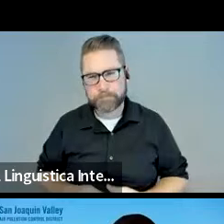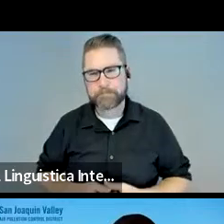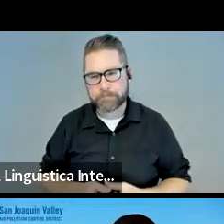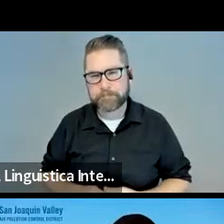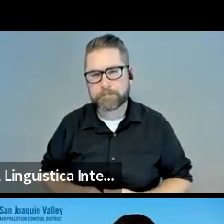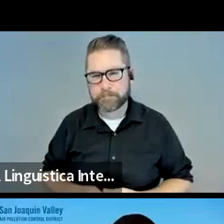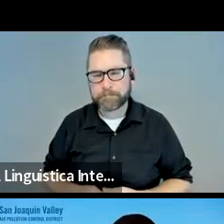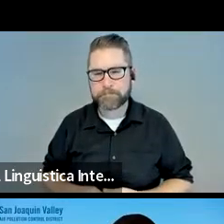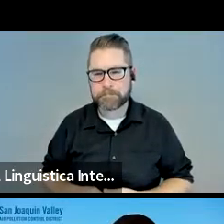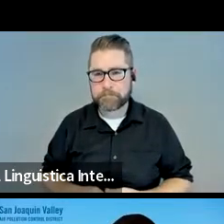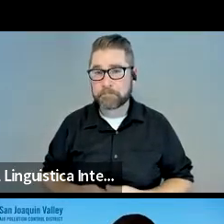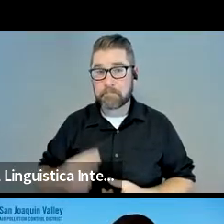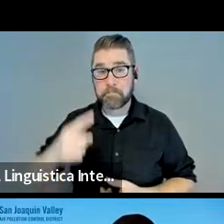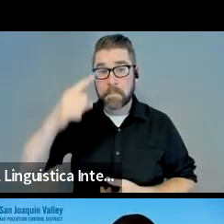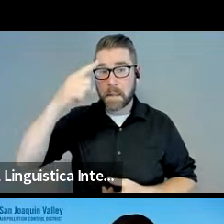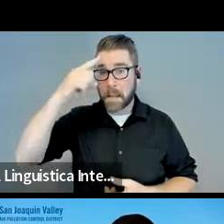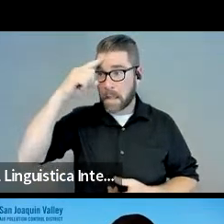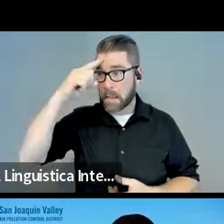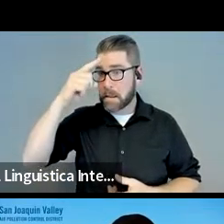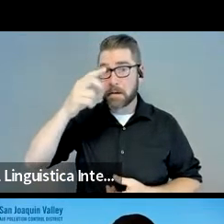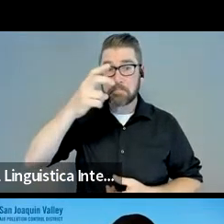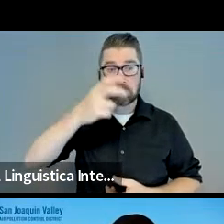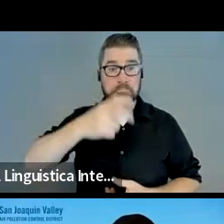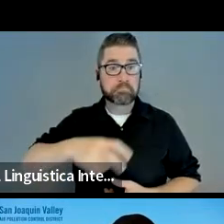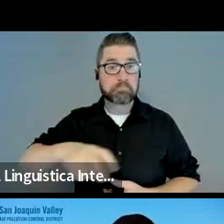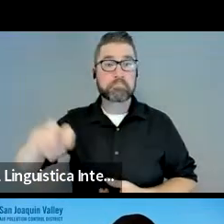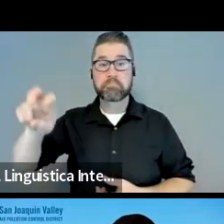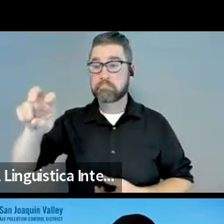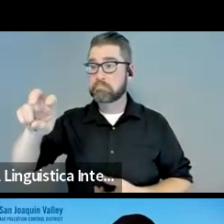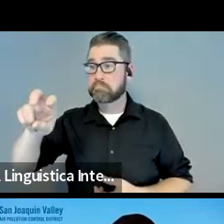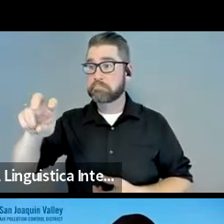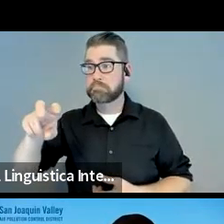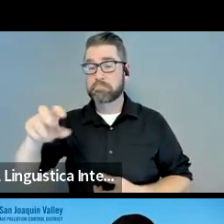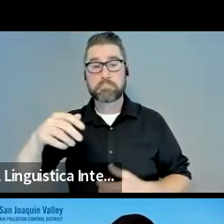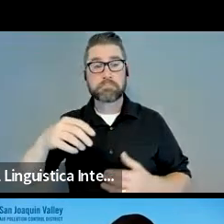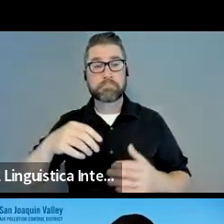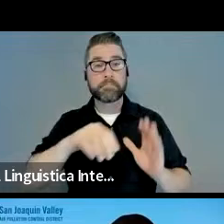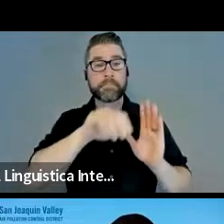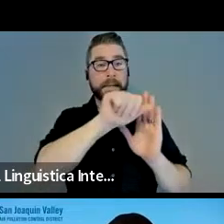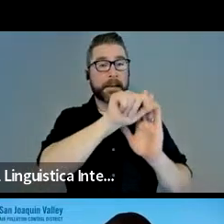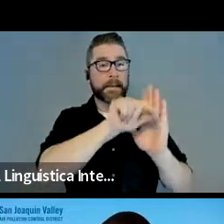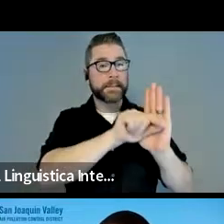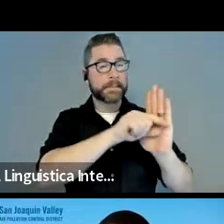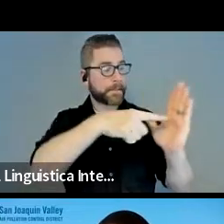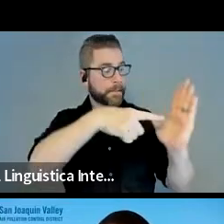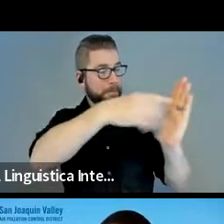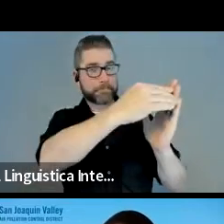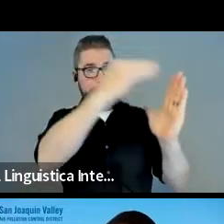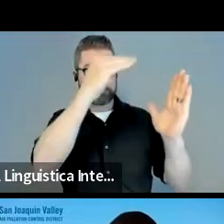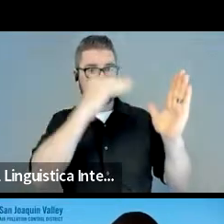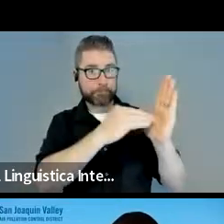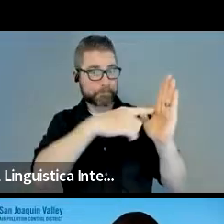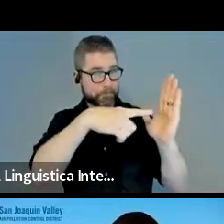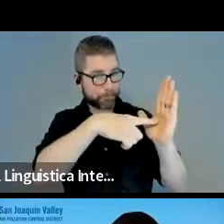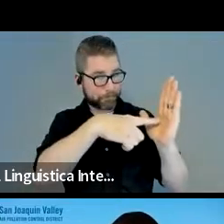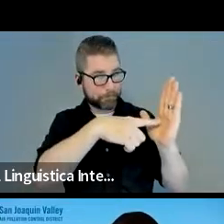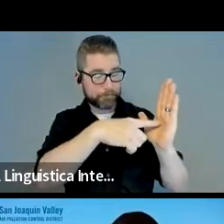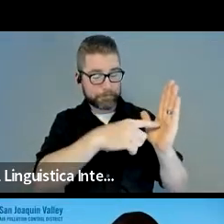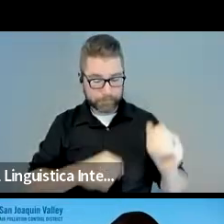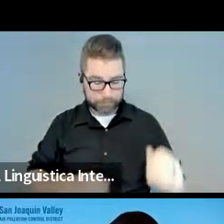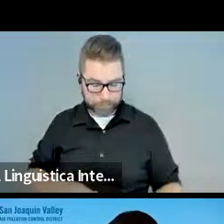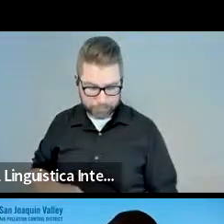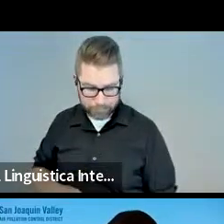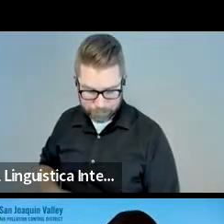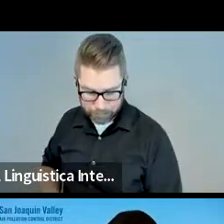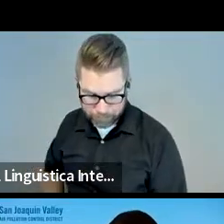Okay, I think we can transition to our next agenda item, which is the SERP implementation updates. And for